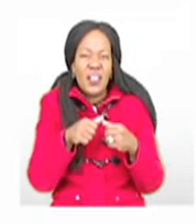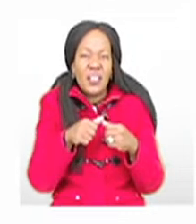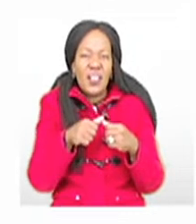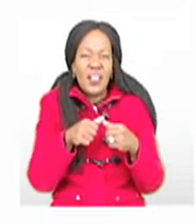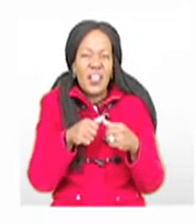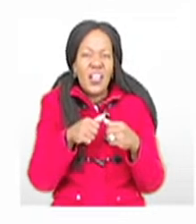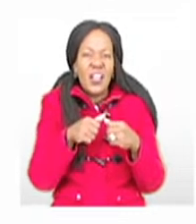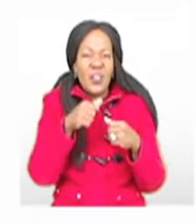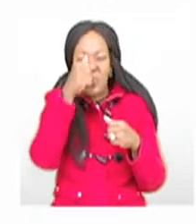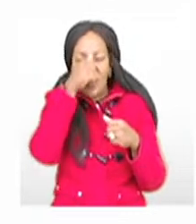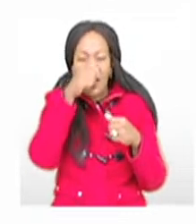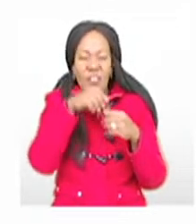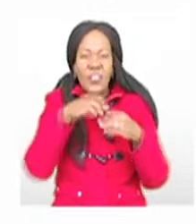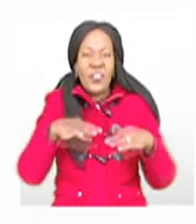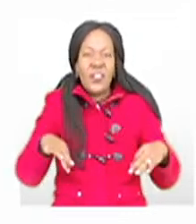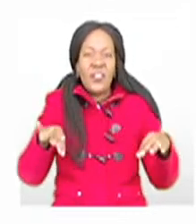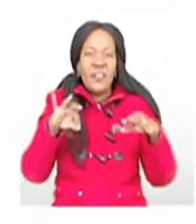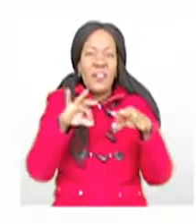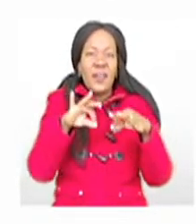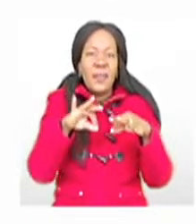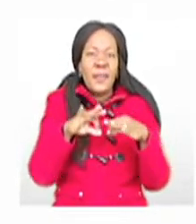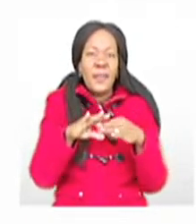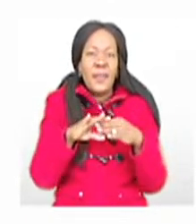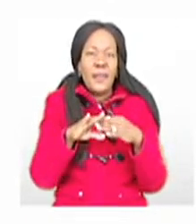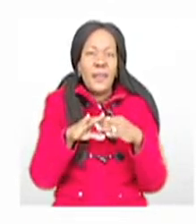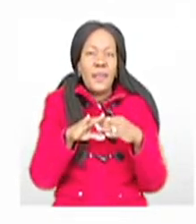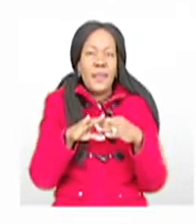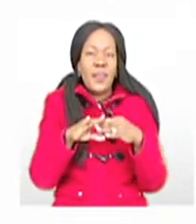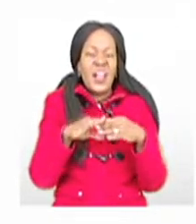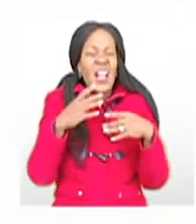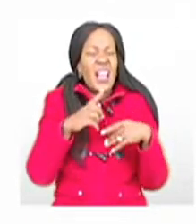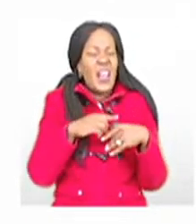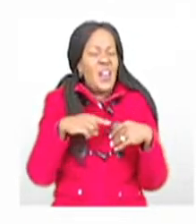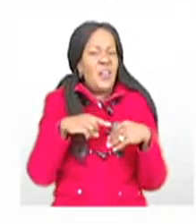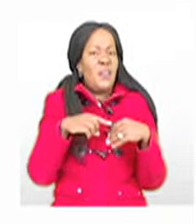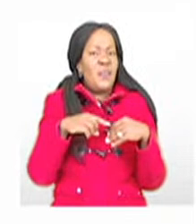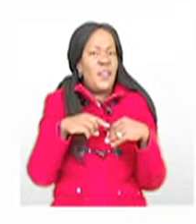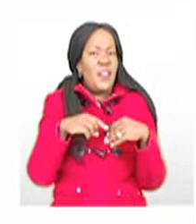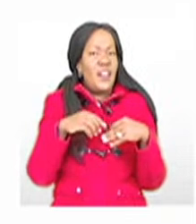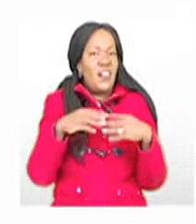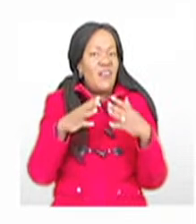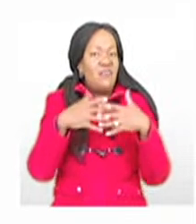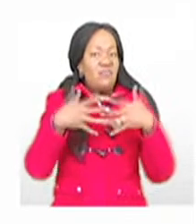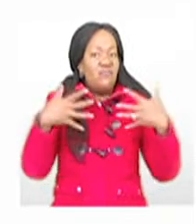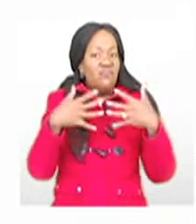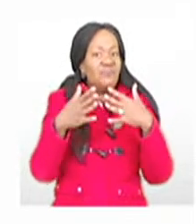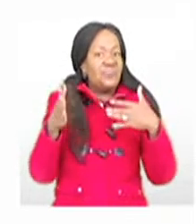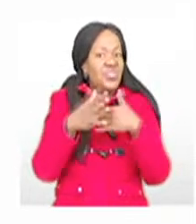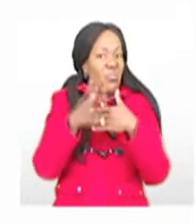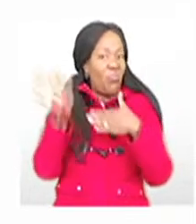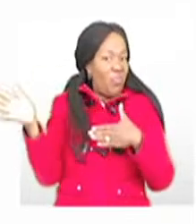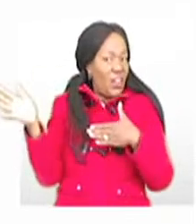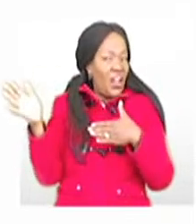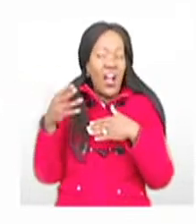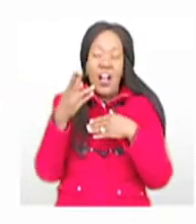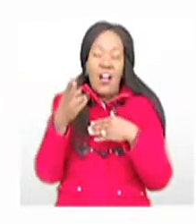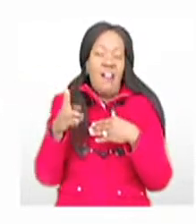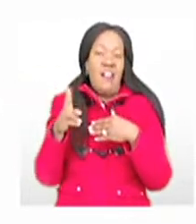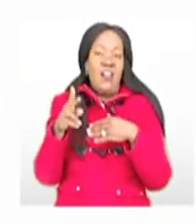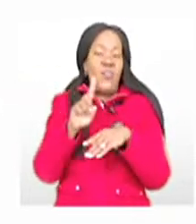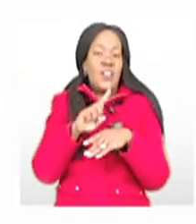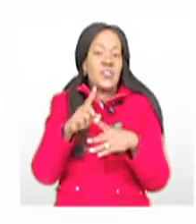the farm. Can we leave the farm gates open? What will happen to our farm